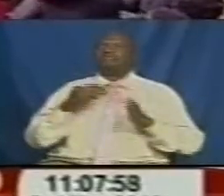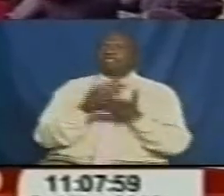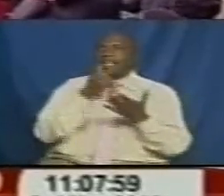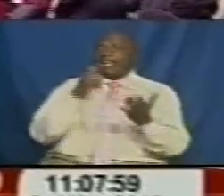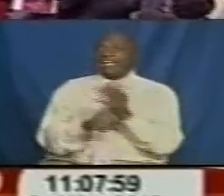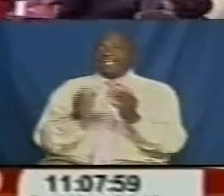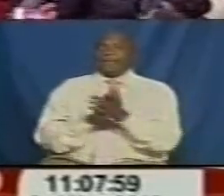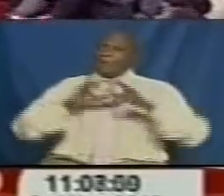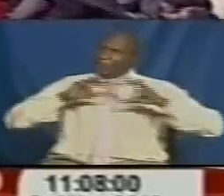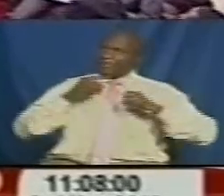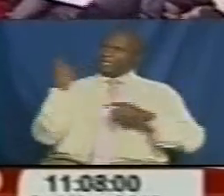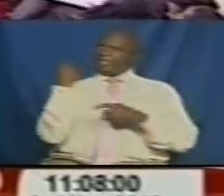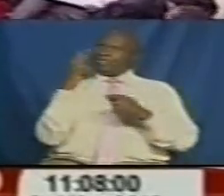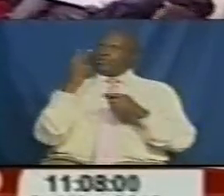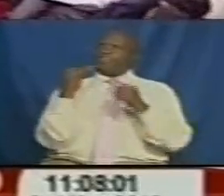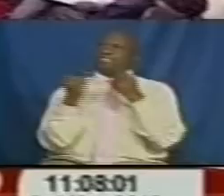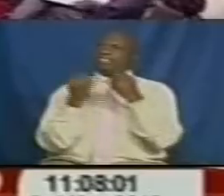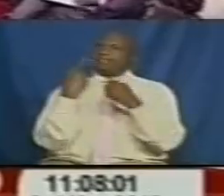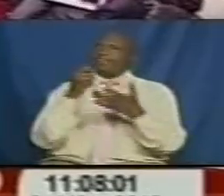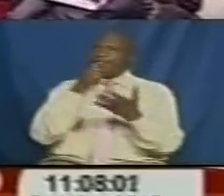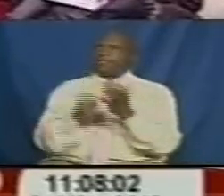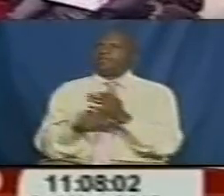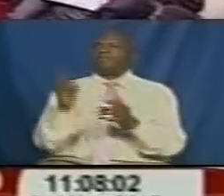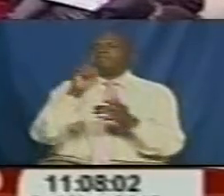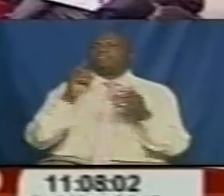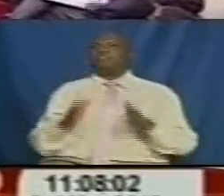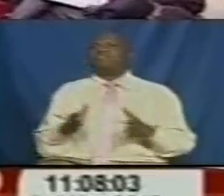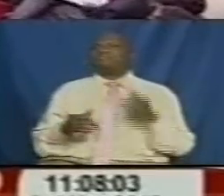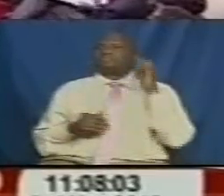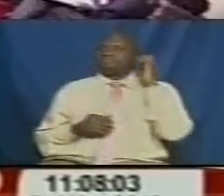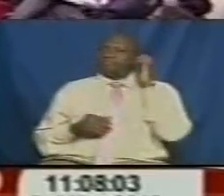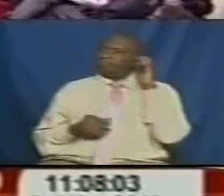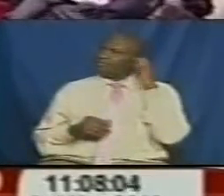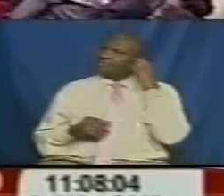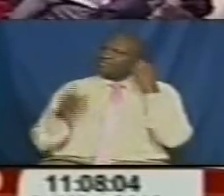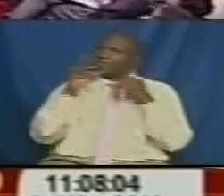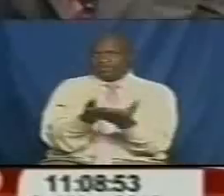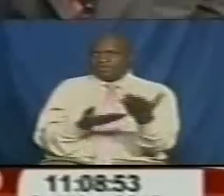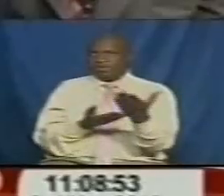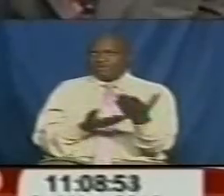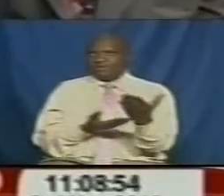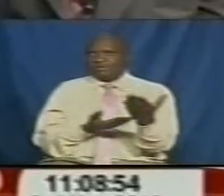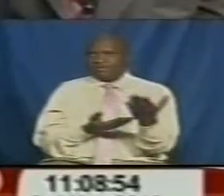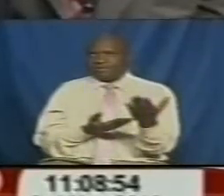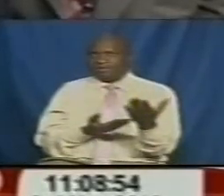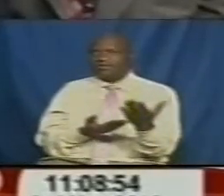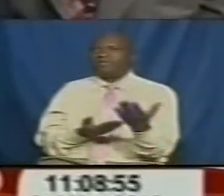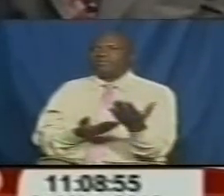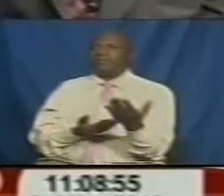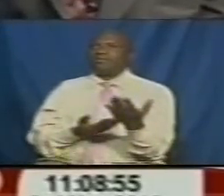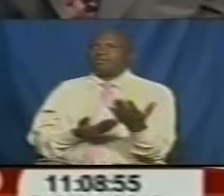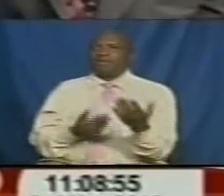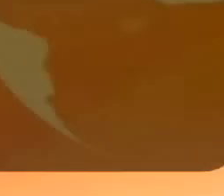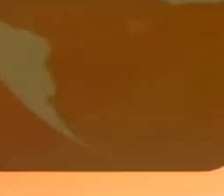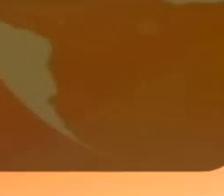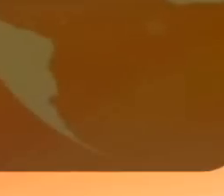as the motion was moved, they moved out. This prompted a visibly angry temporary speaker, Gitobo Imanyara, to question the motive. And